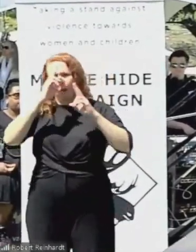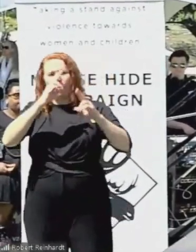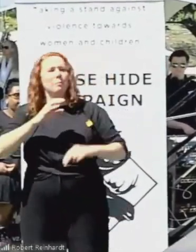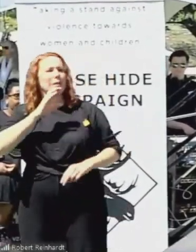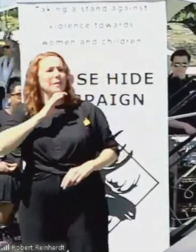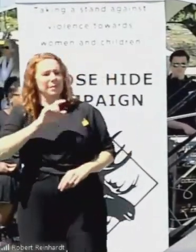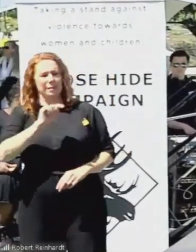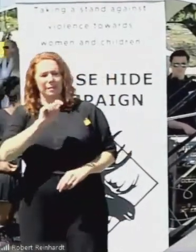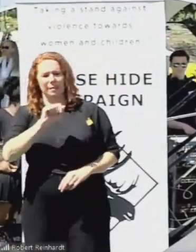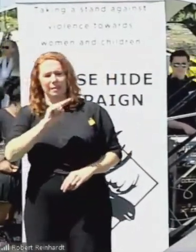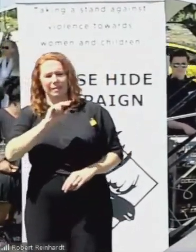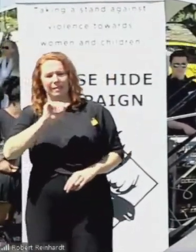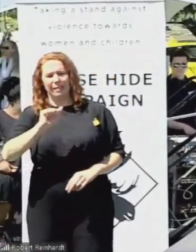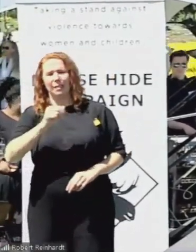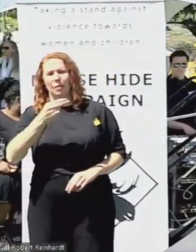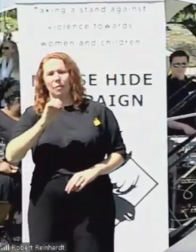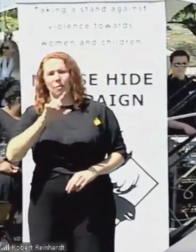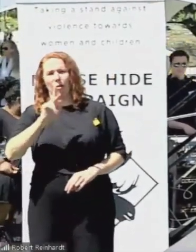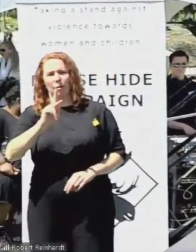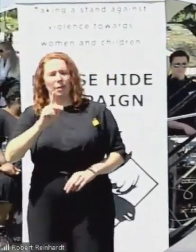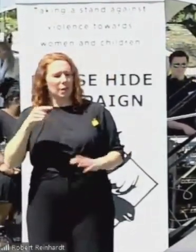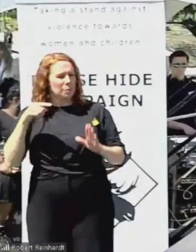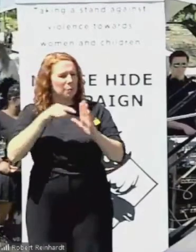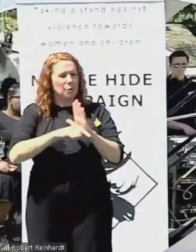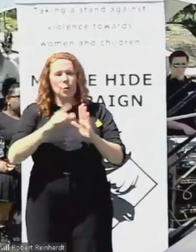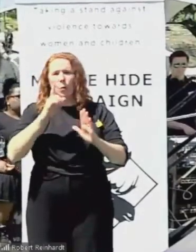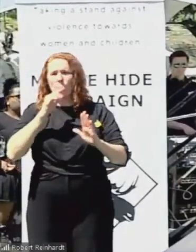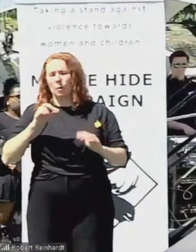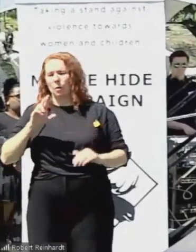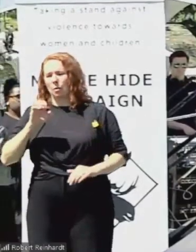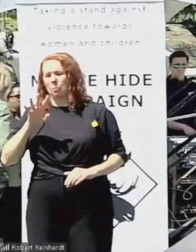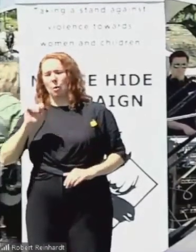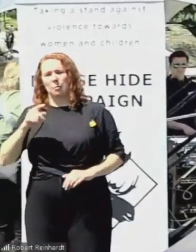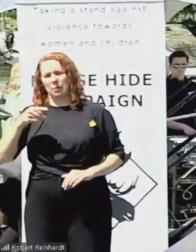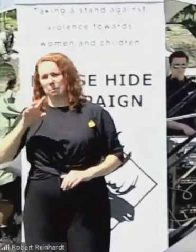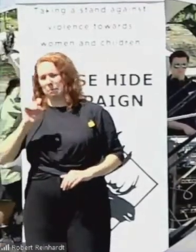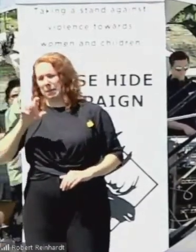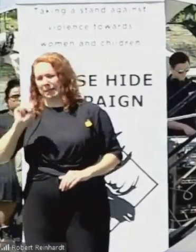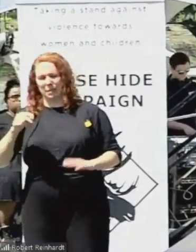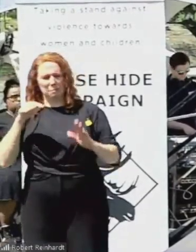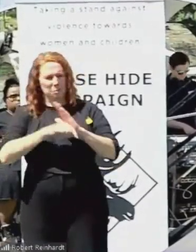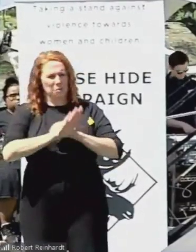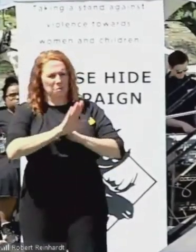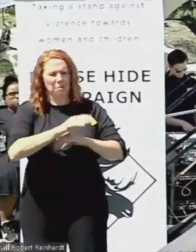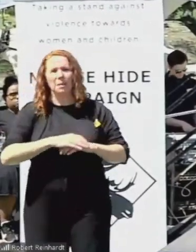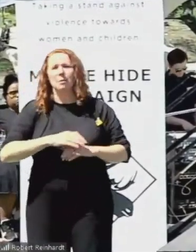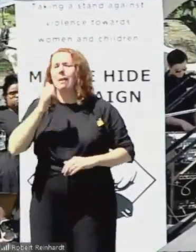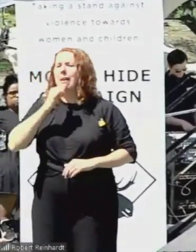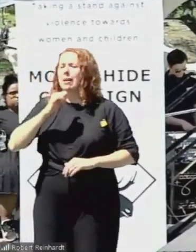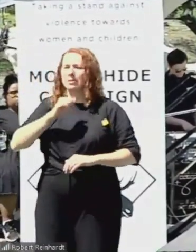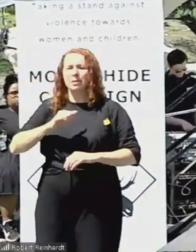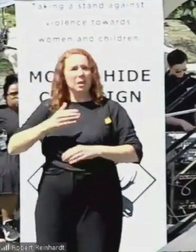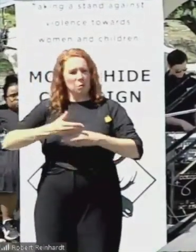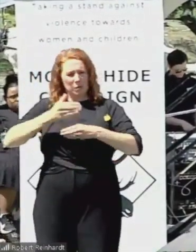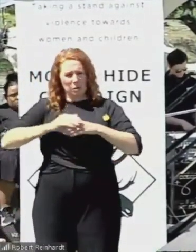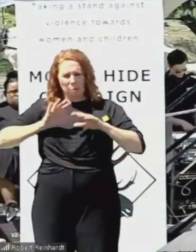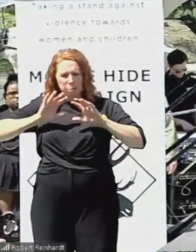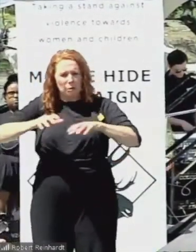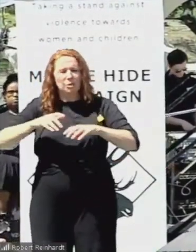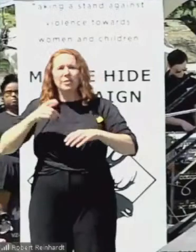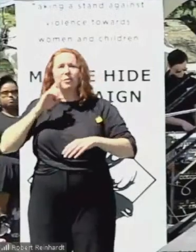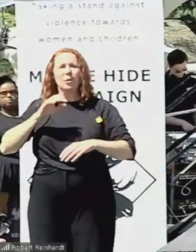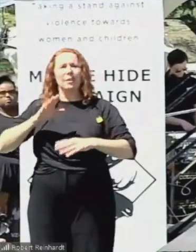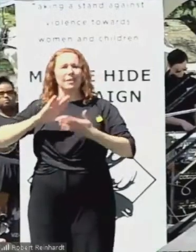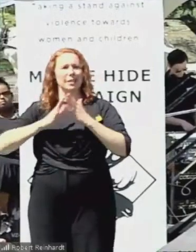Tanya Holick, who was murdered by serial killer Robert Pickton. My other aunt was pushed out of a window in the downtown east